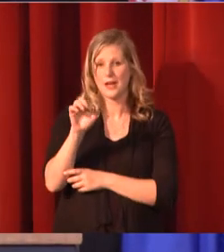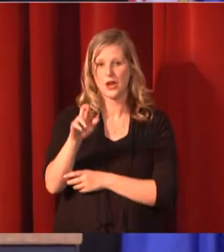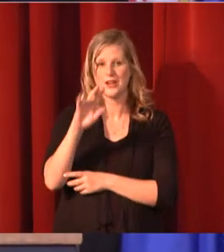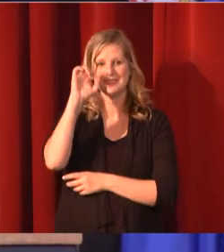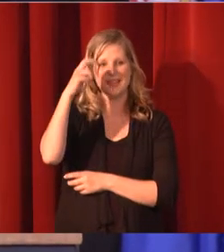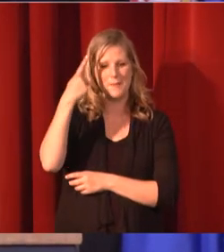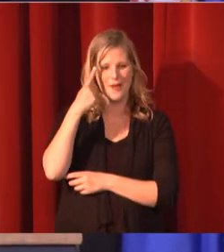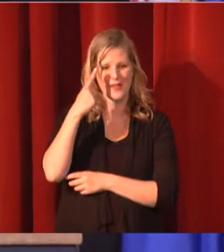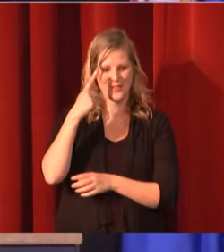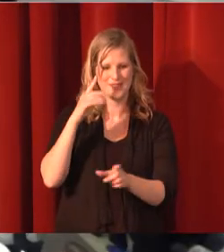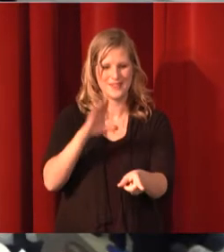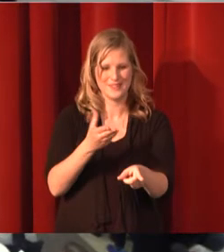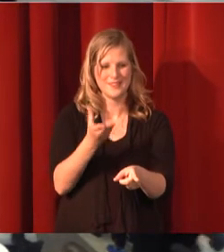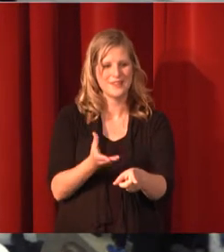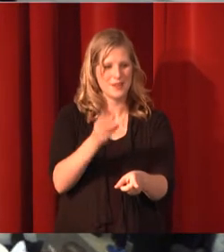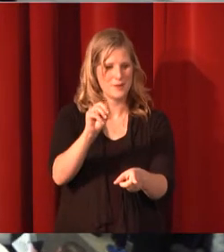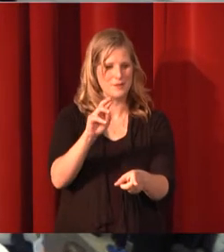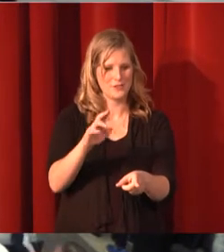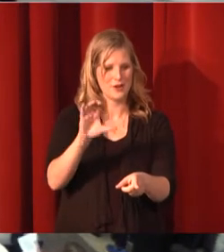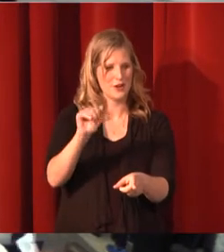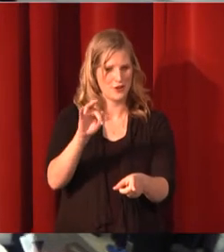Paul Melvin Carter